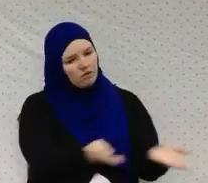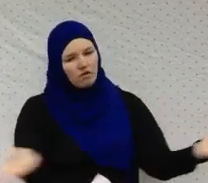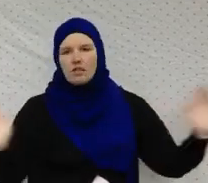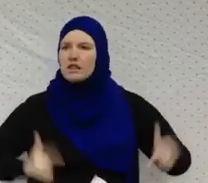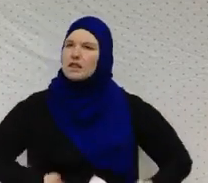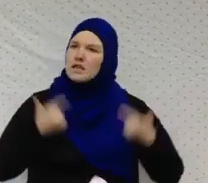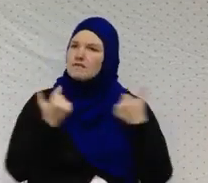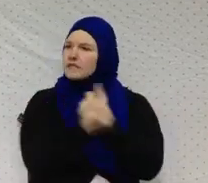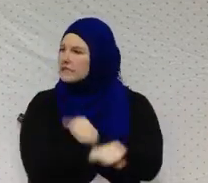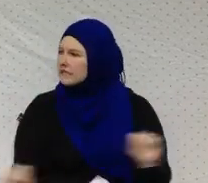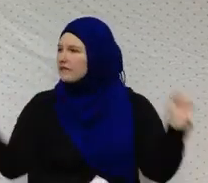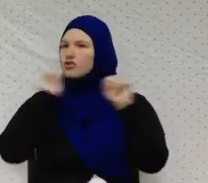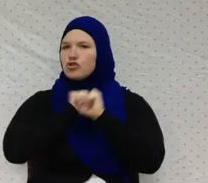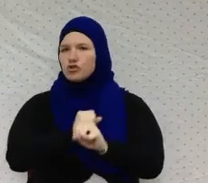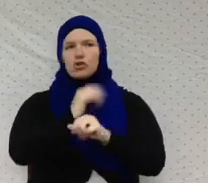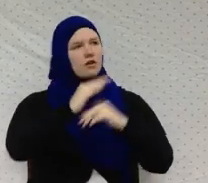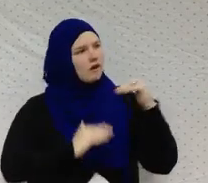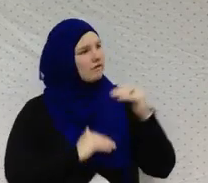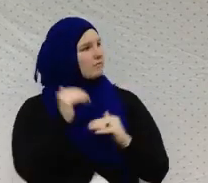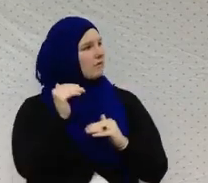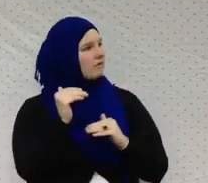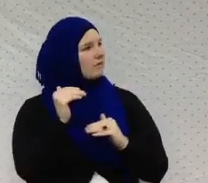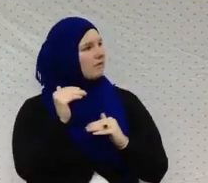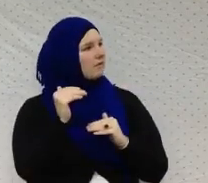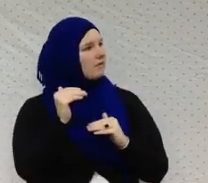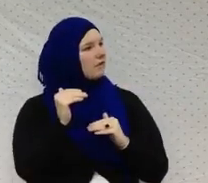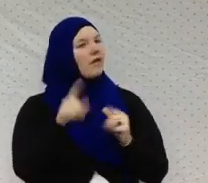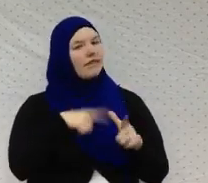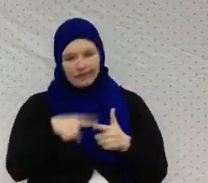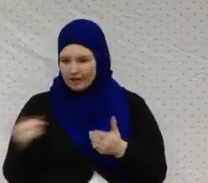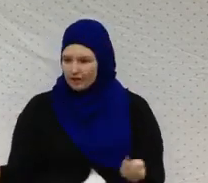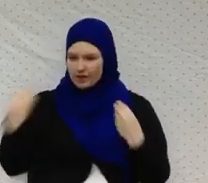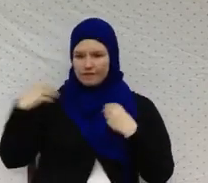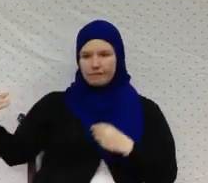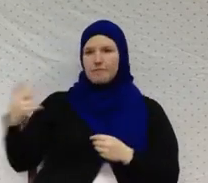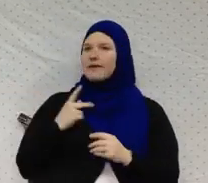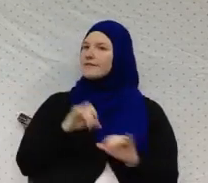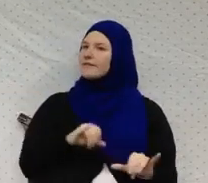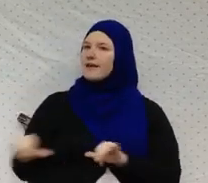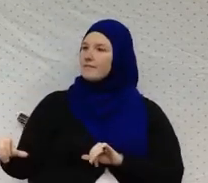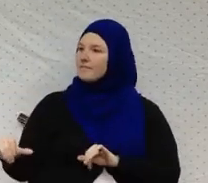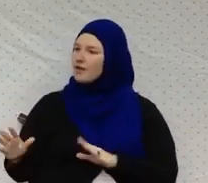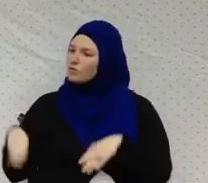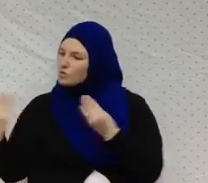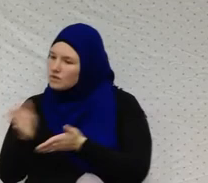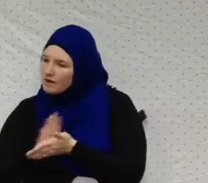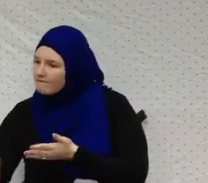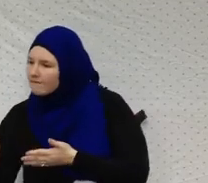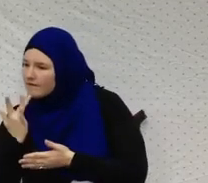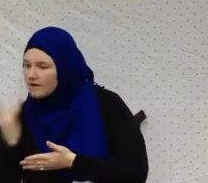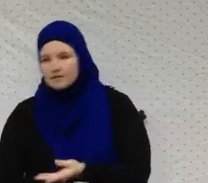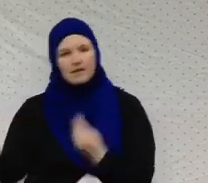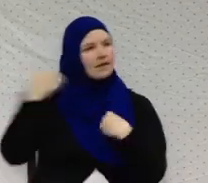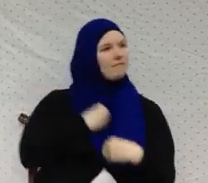people around you live safe, secure, and comfortable. Then they reciprocate, they return